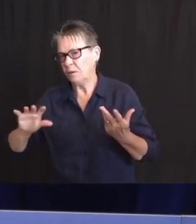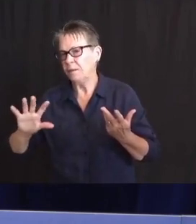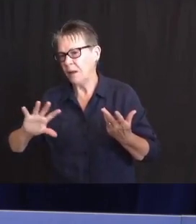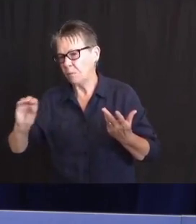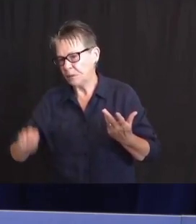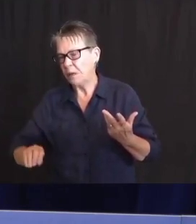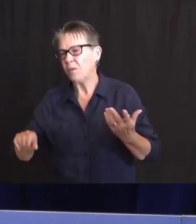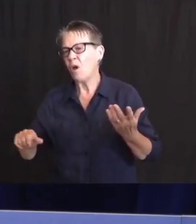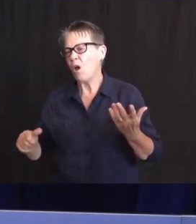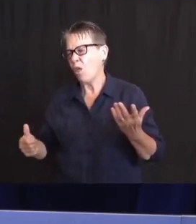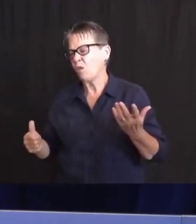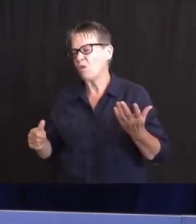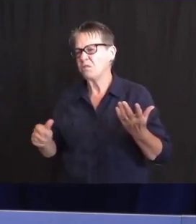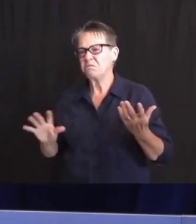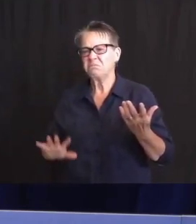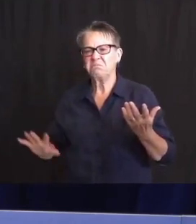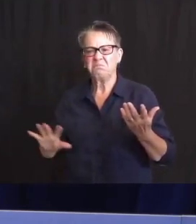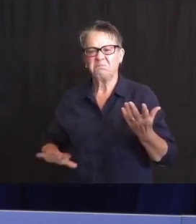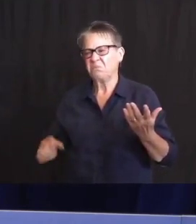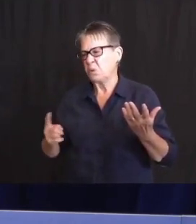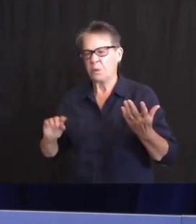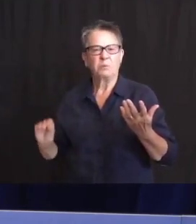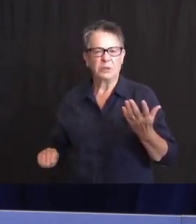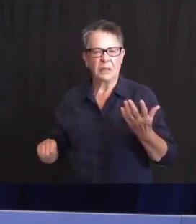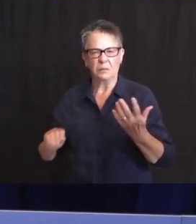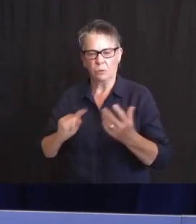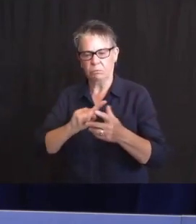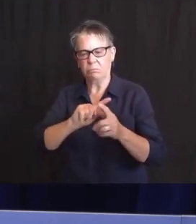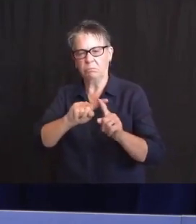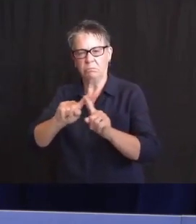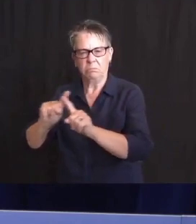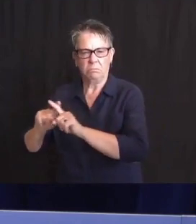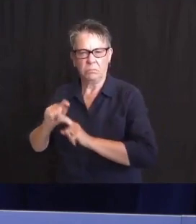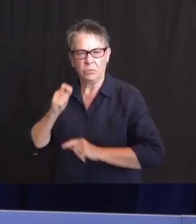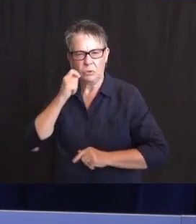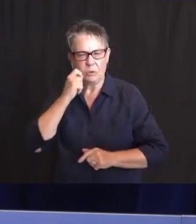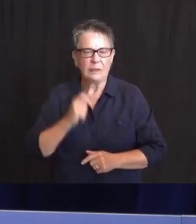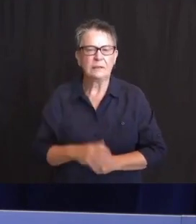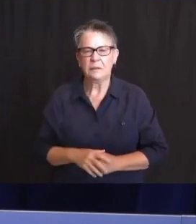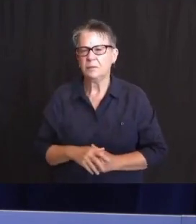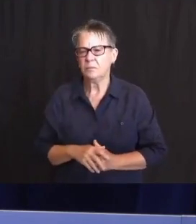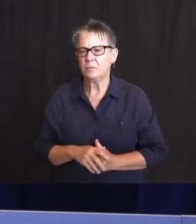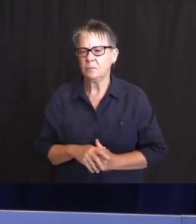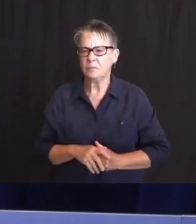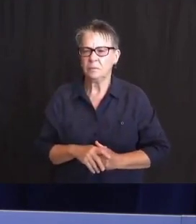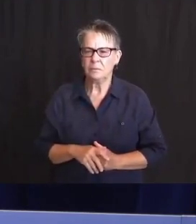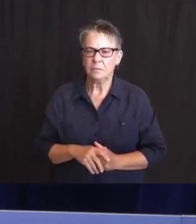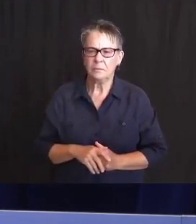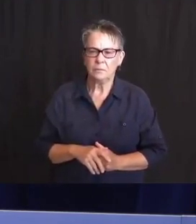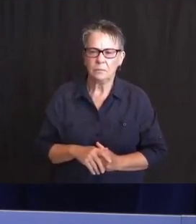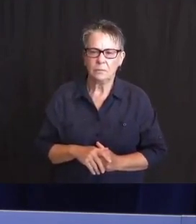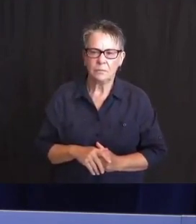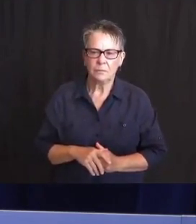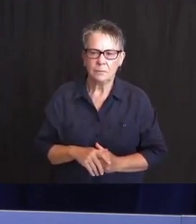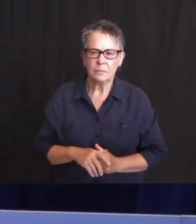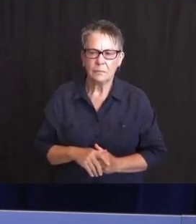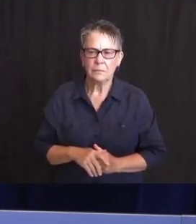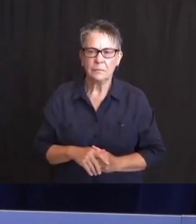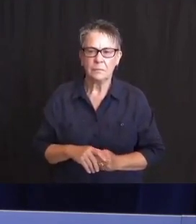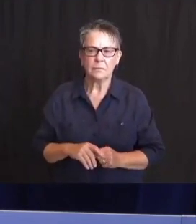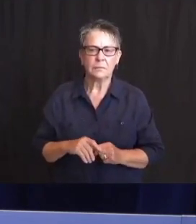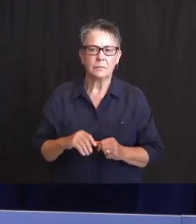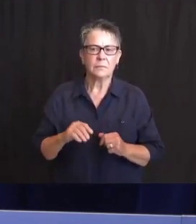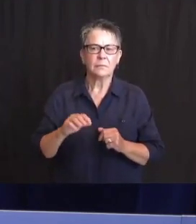newly reported deaths occurred in July. As the governor mentioned, 7 of the 10 occurred in the last 5 days. Our